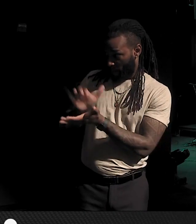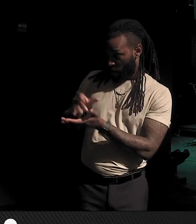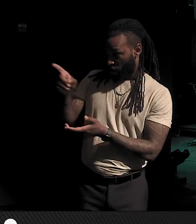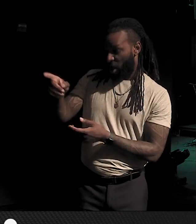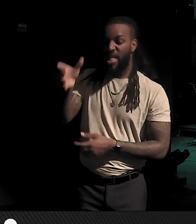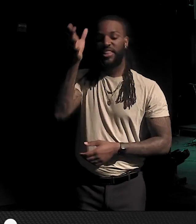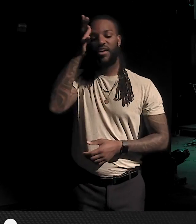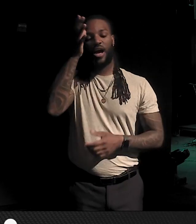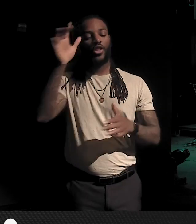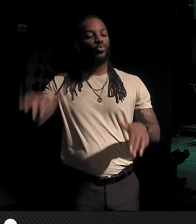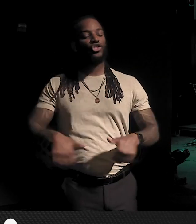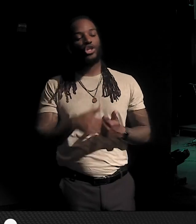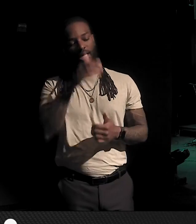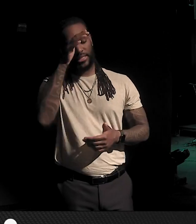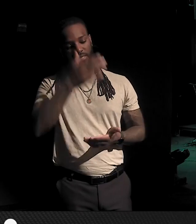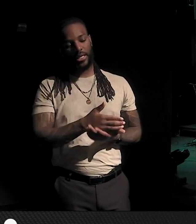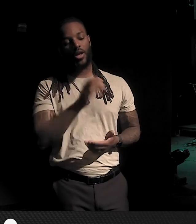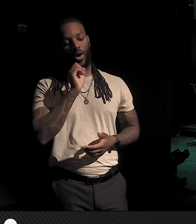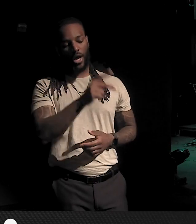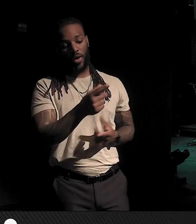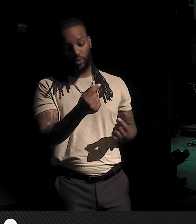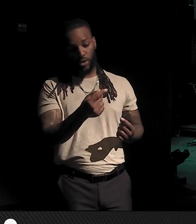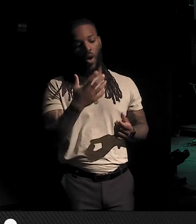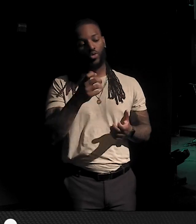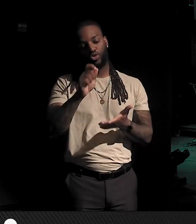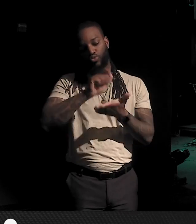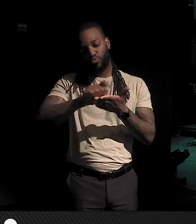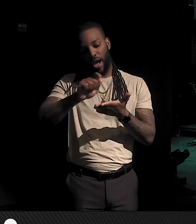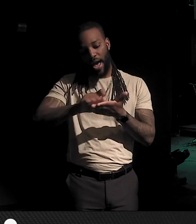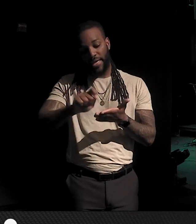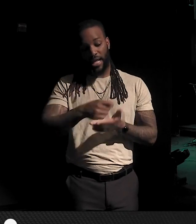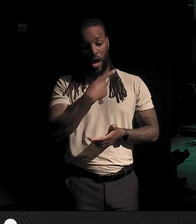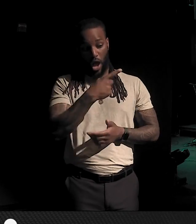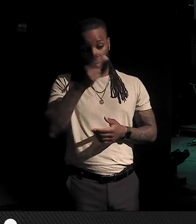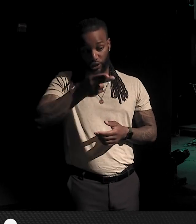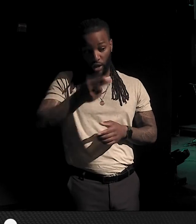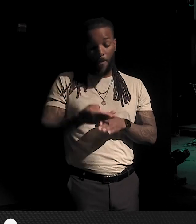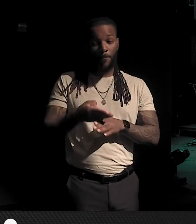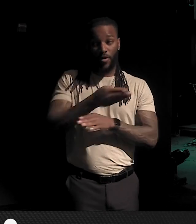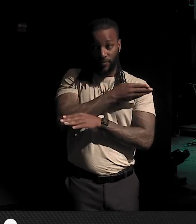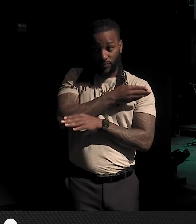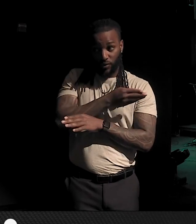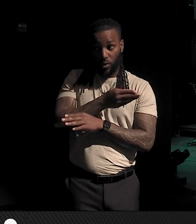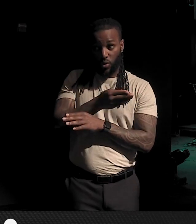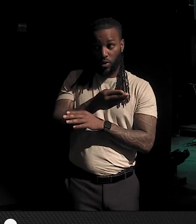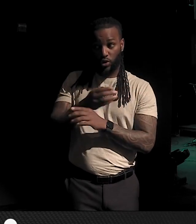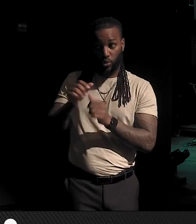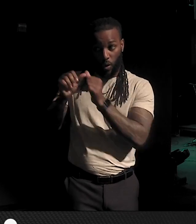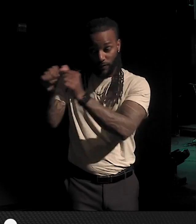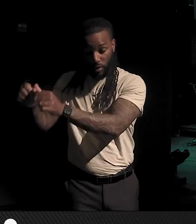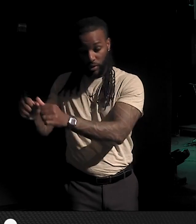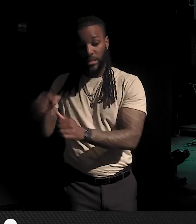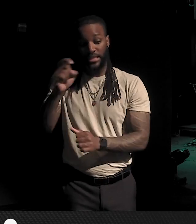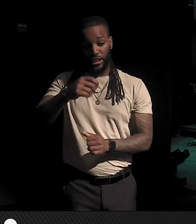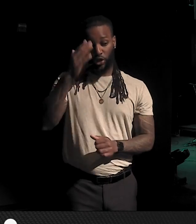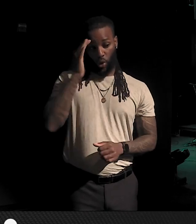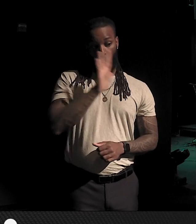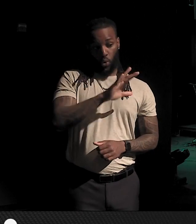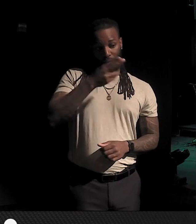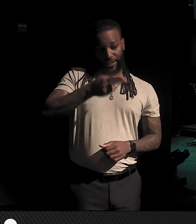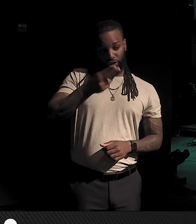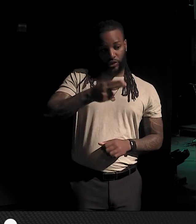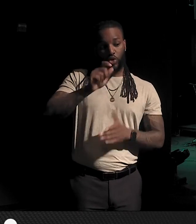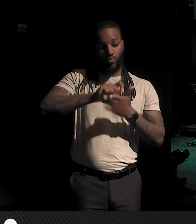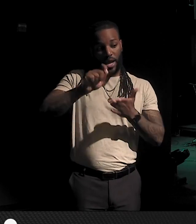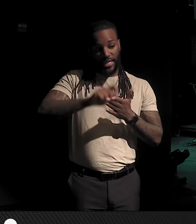father would challenge the son, okay, son, here's what I want you to do. I want you to write down our history, because before you go forward, you need to know where you've come from. And I want you to write down the